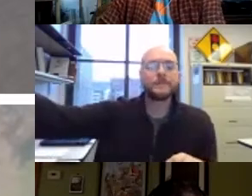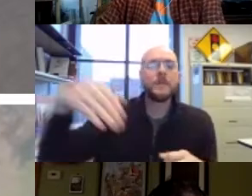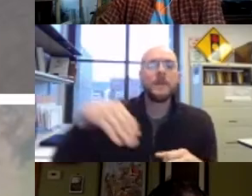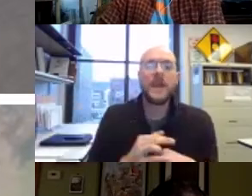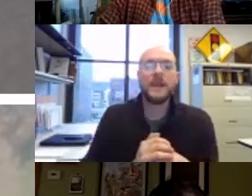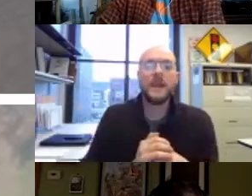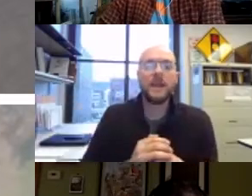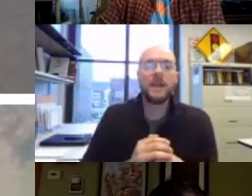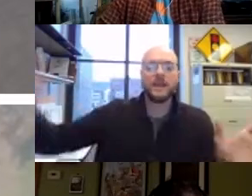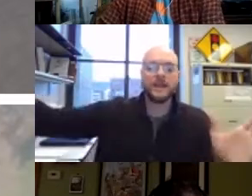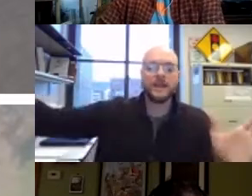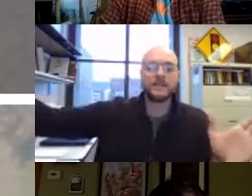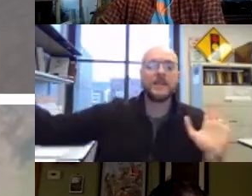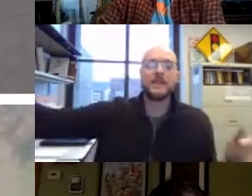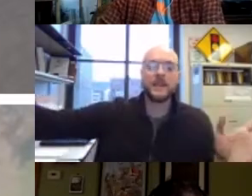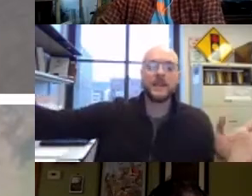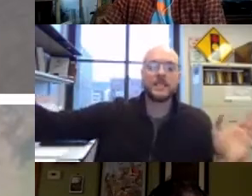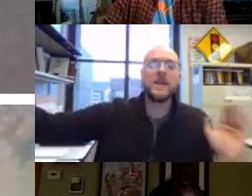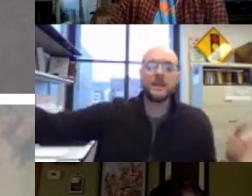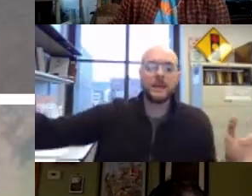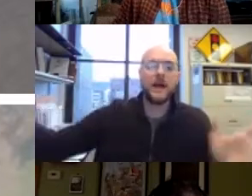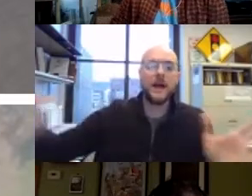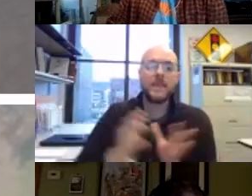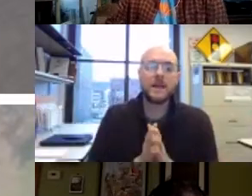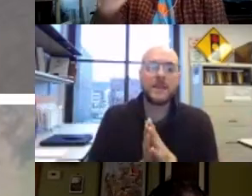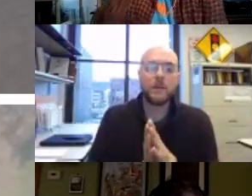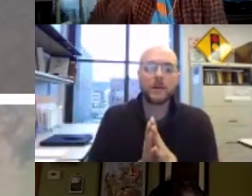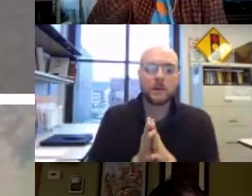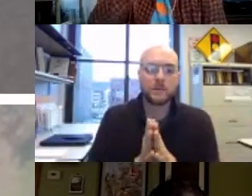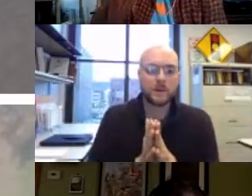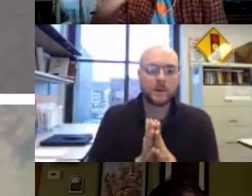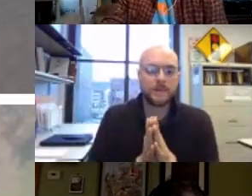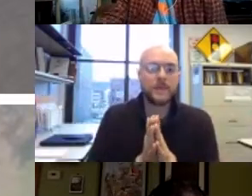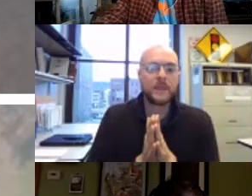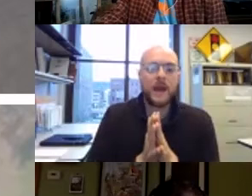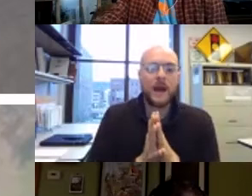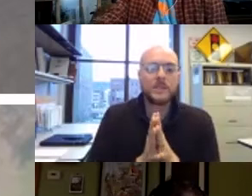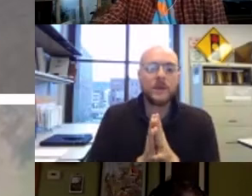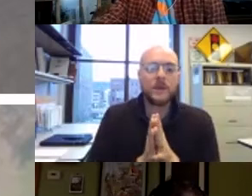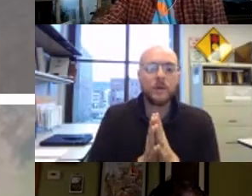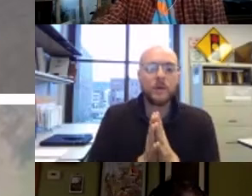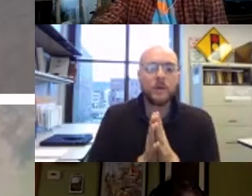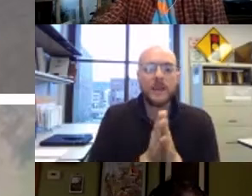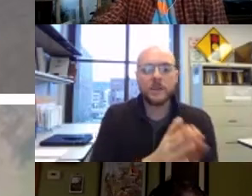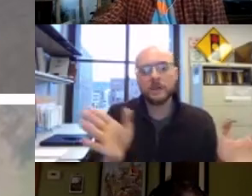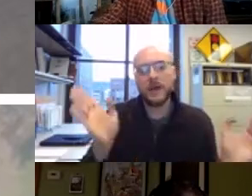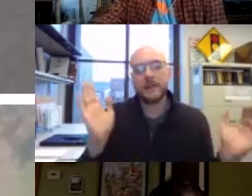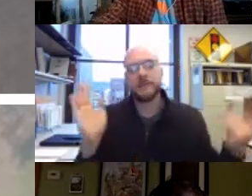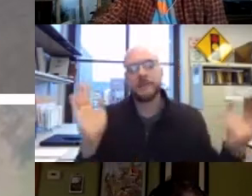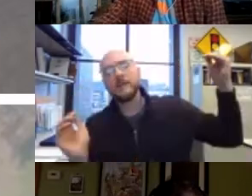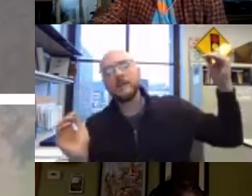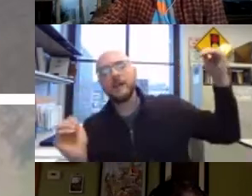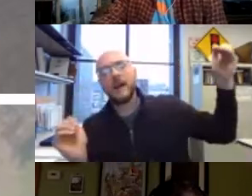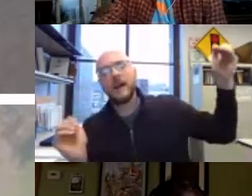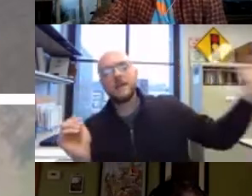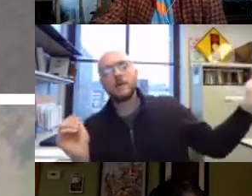side. And it significantly expanded the amount that we were able to provide. So as you're kind of